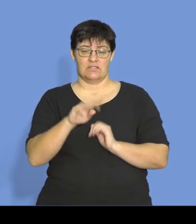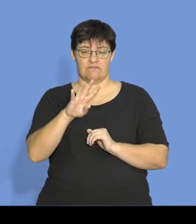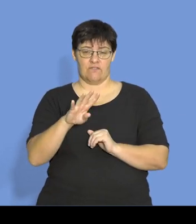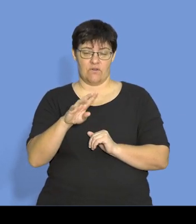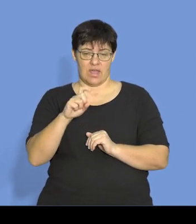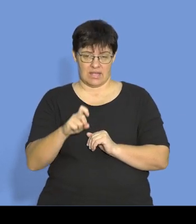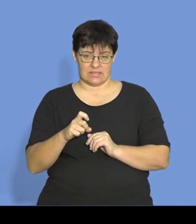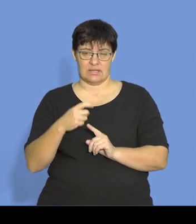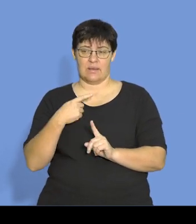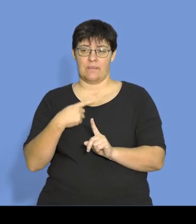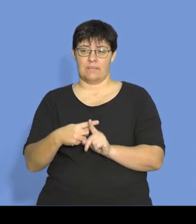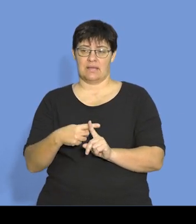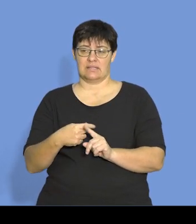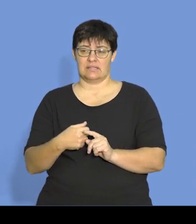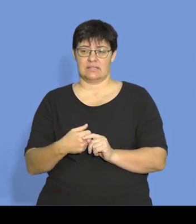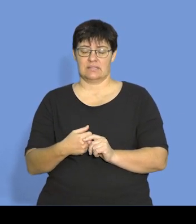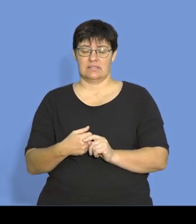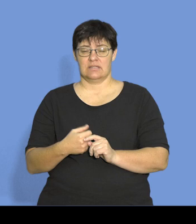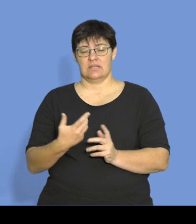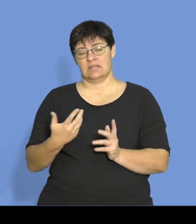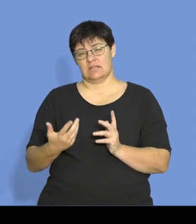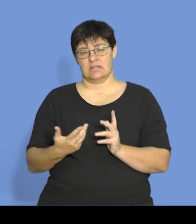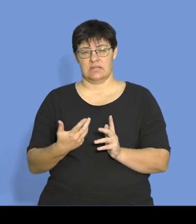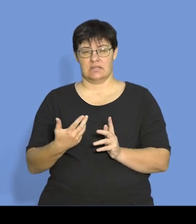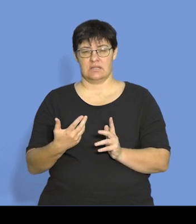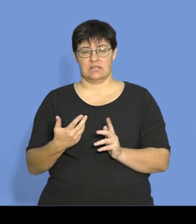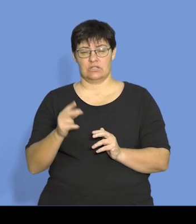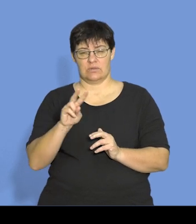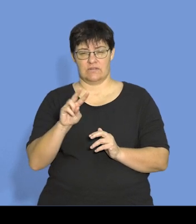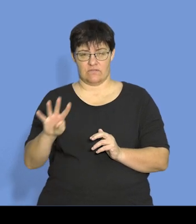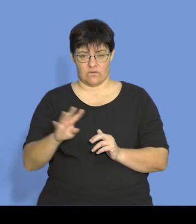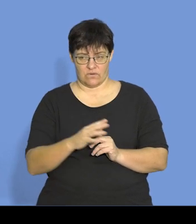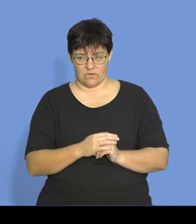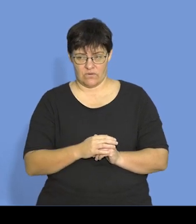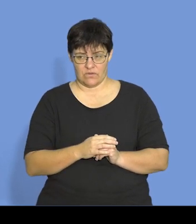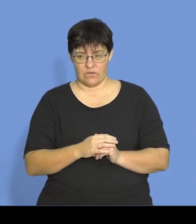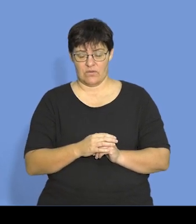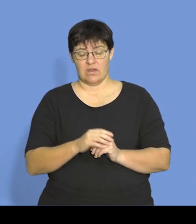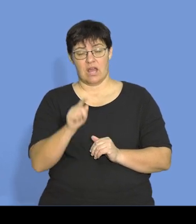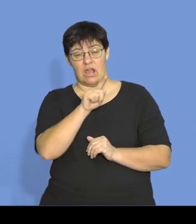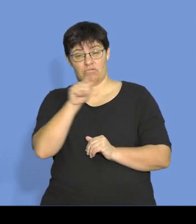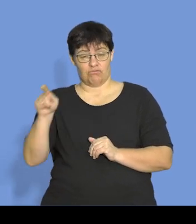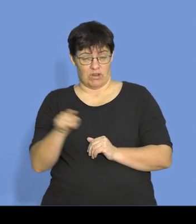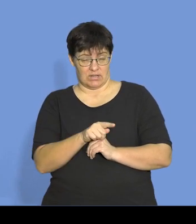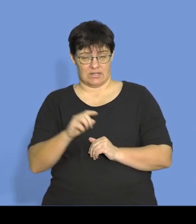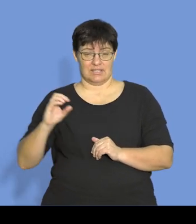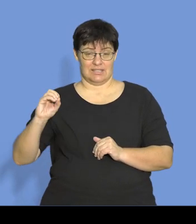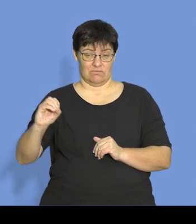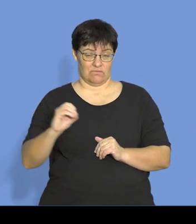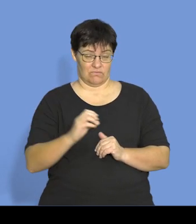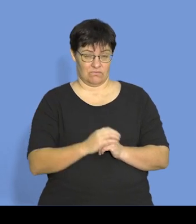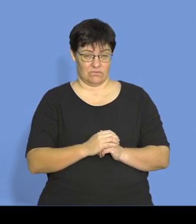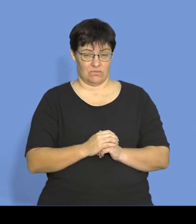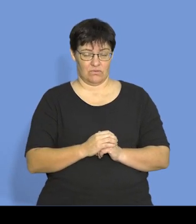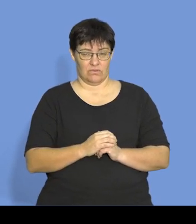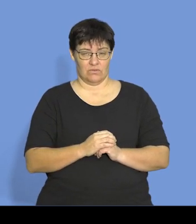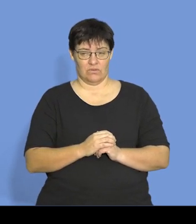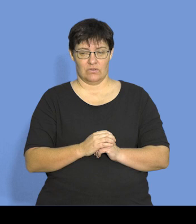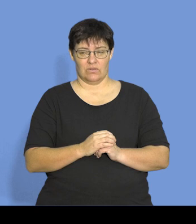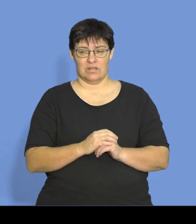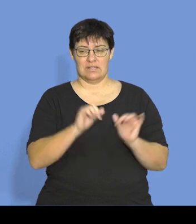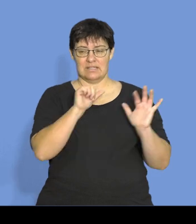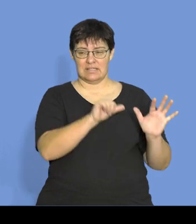6 minus 4x plus 4 multiplied by 6 will be 24, greater